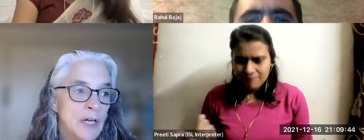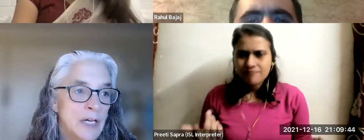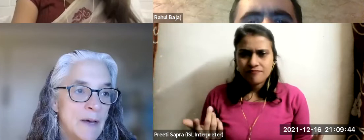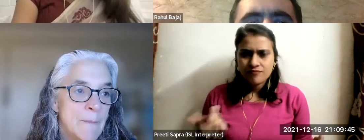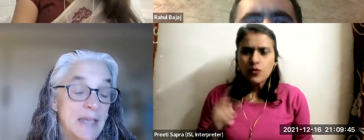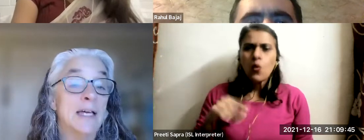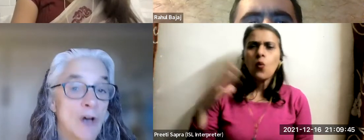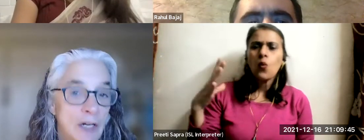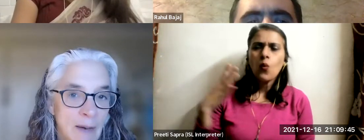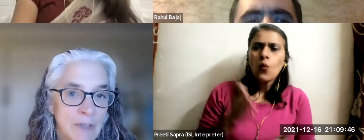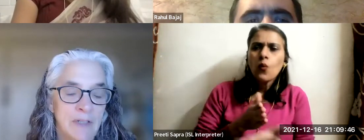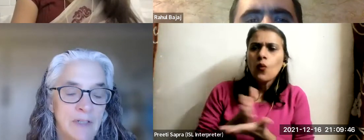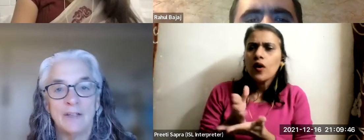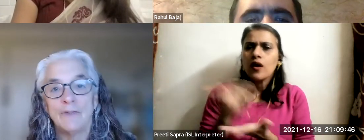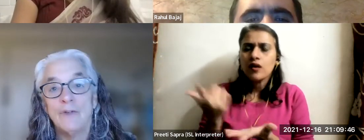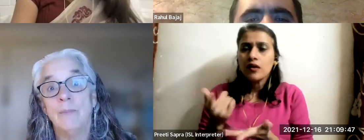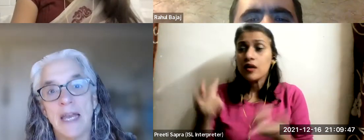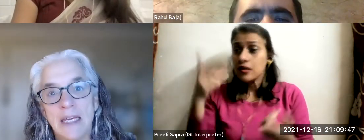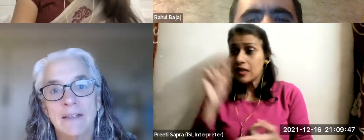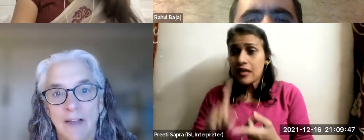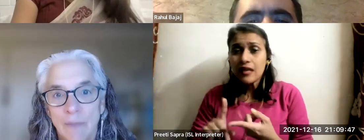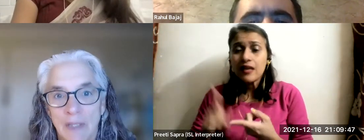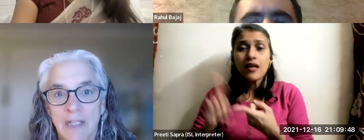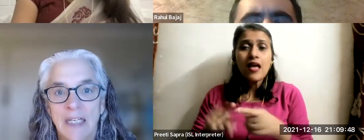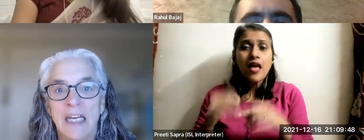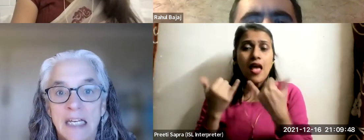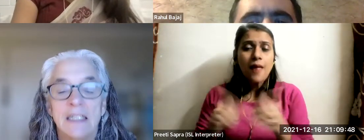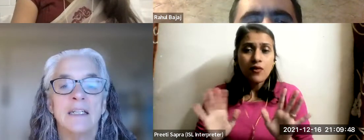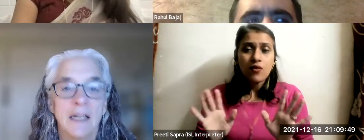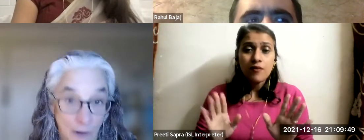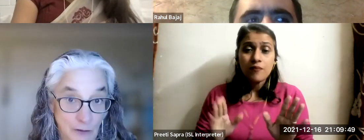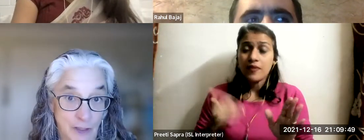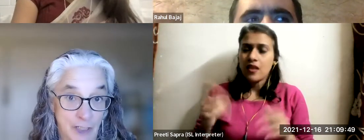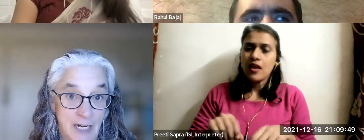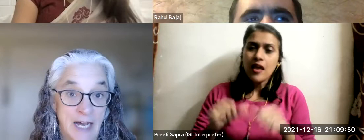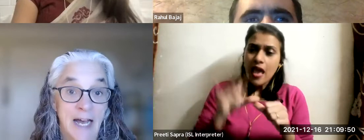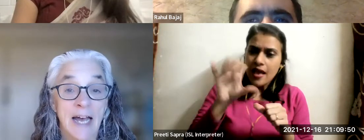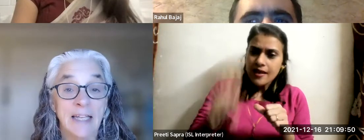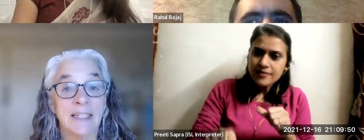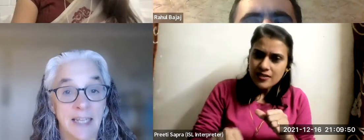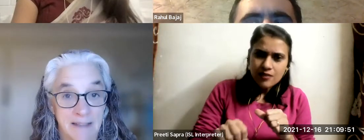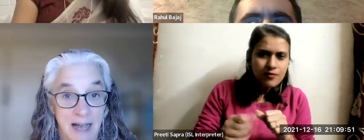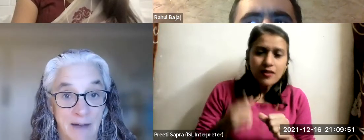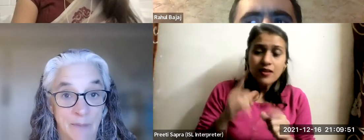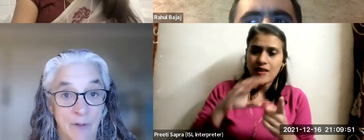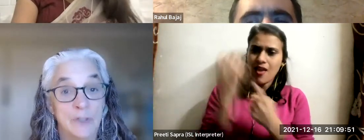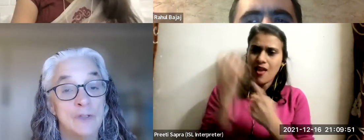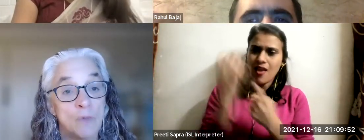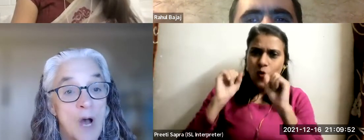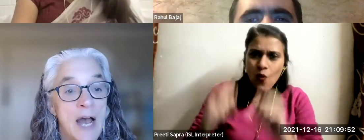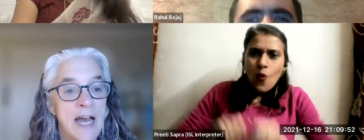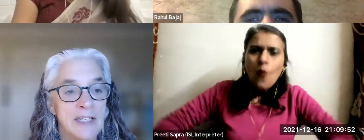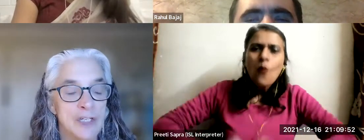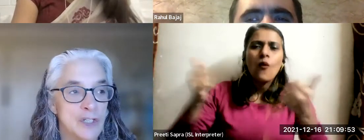to make that not happen is to bake accessibility into the culture. And that takes time, which